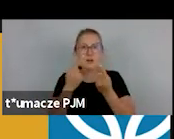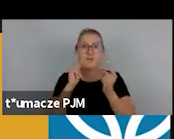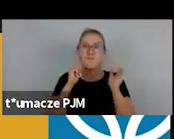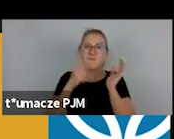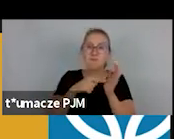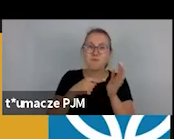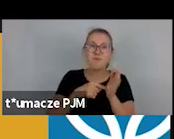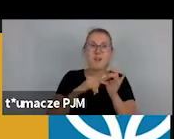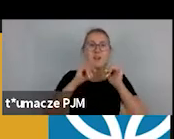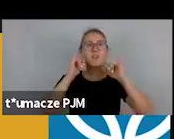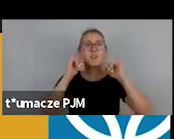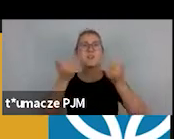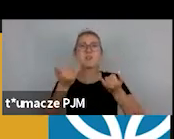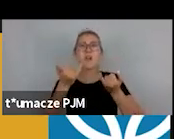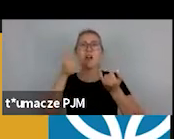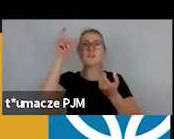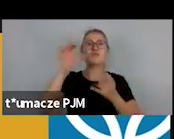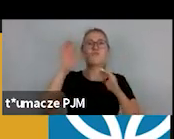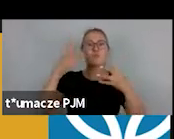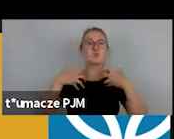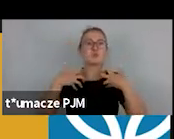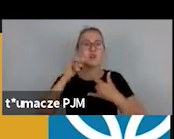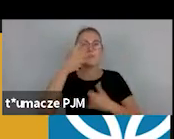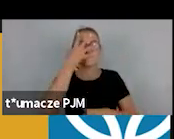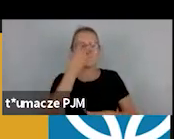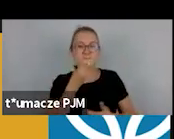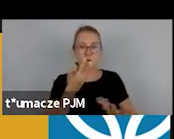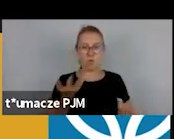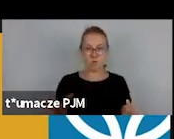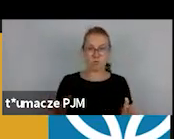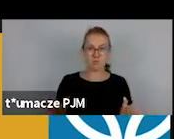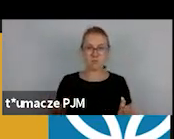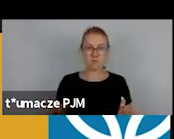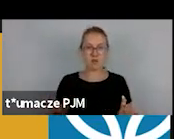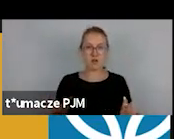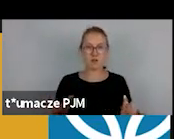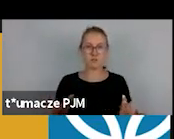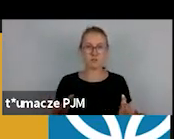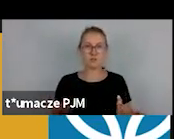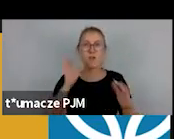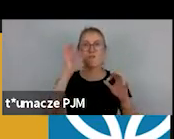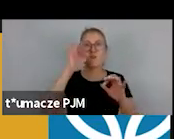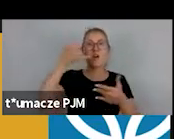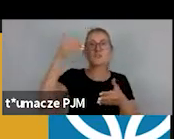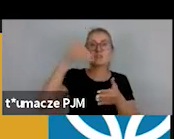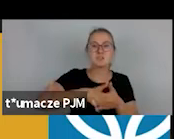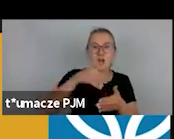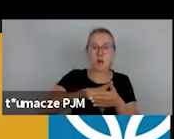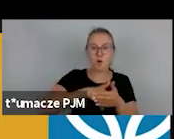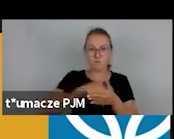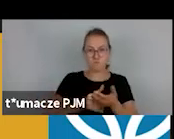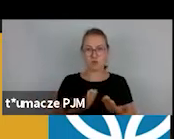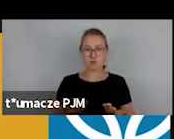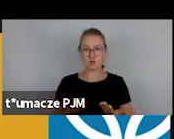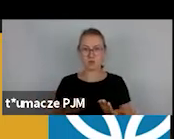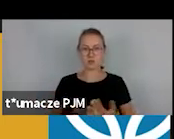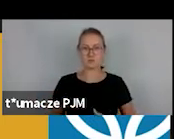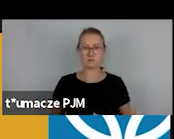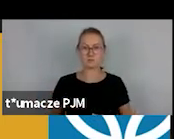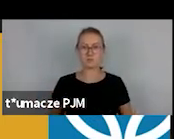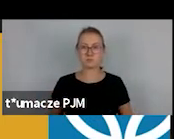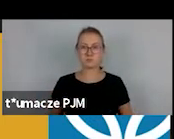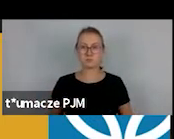dialogue with community members, and it happens best when that dialogue is between trusted community members. And